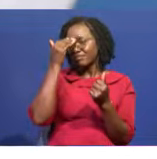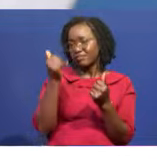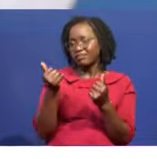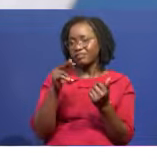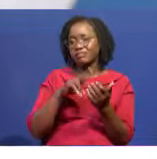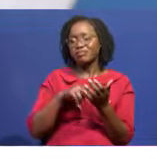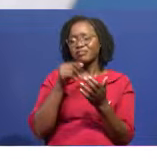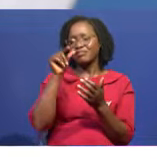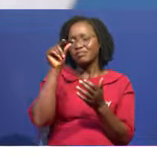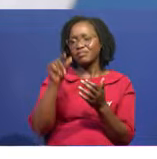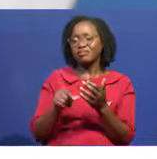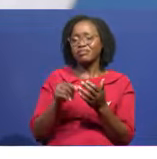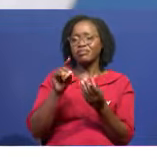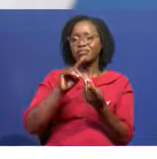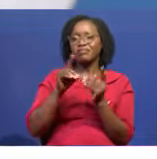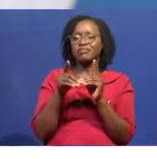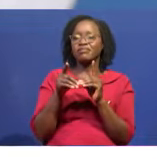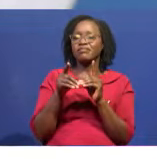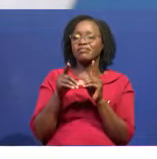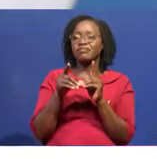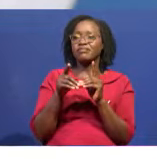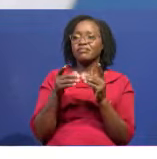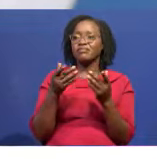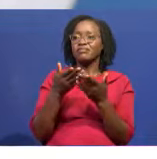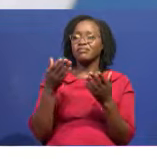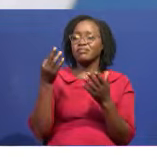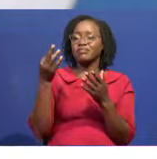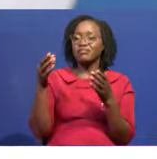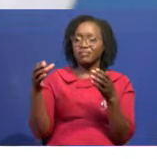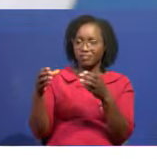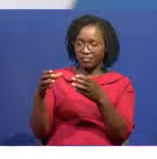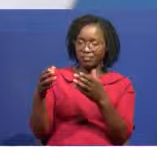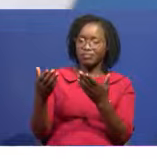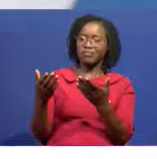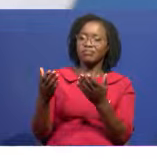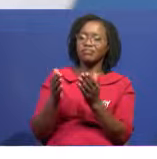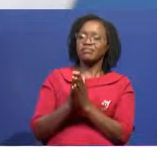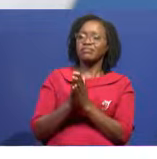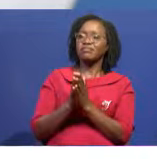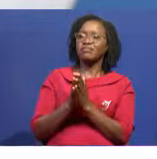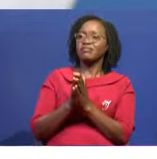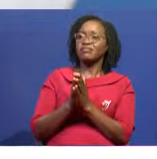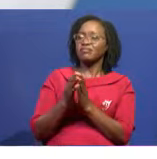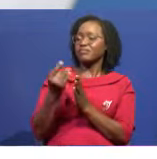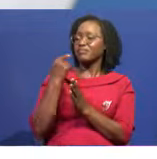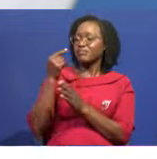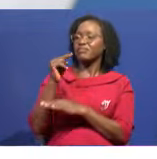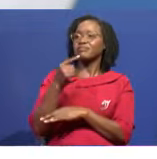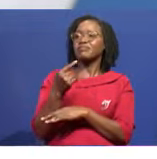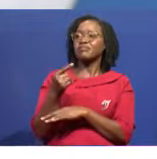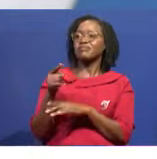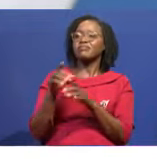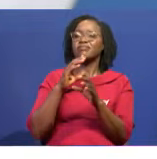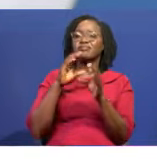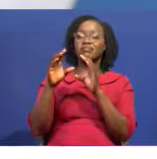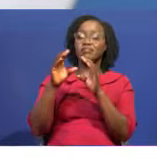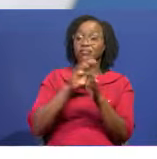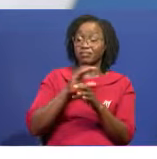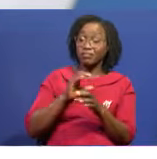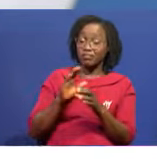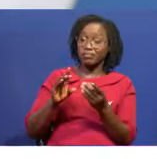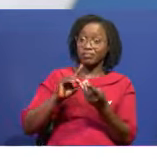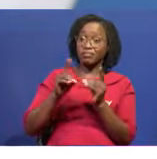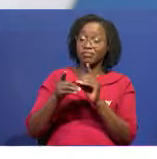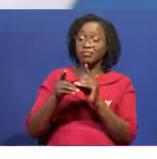that your personal data would also now be subjected to third parties. You will note that yesterday's event, we also had the Commissioner on Data